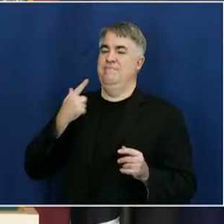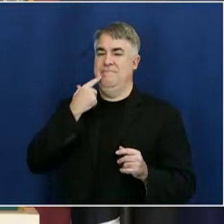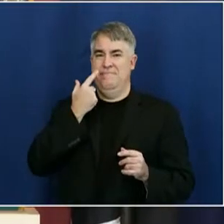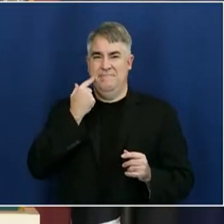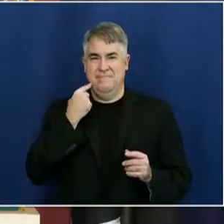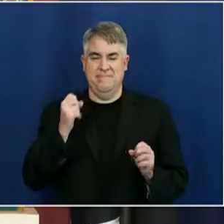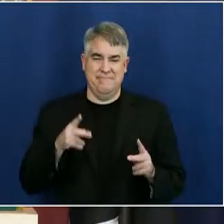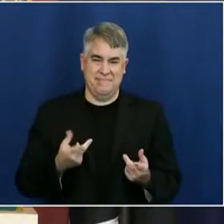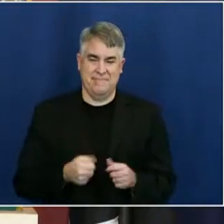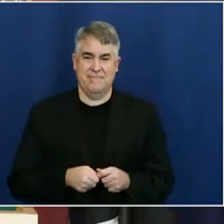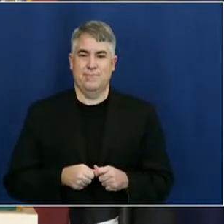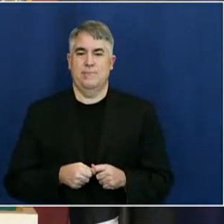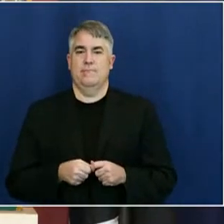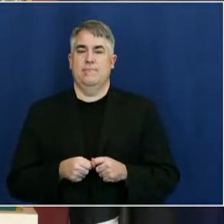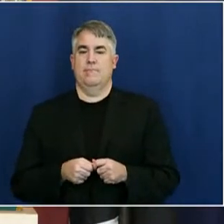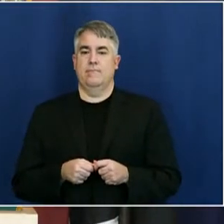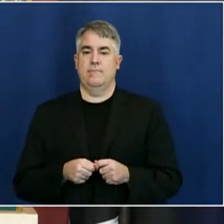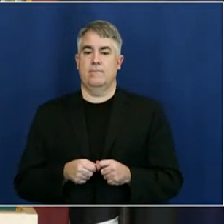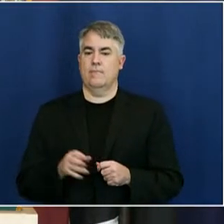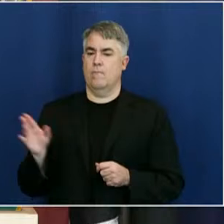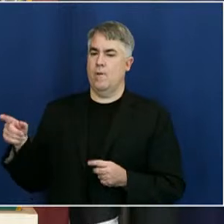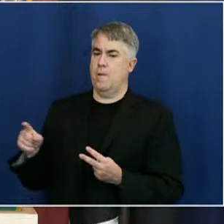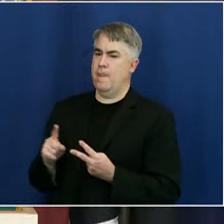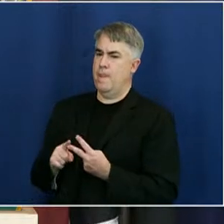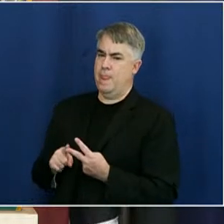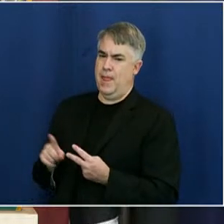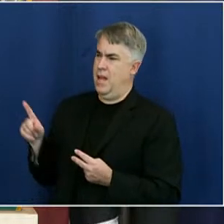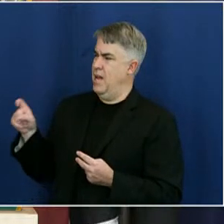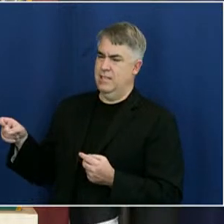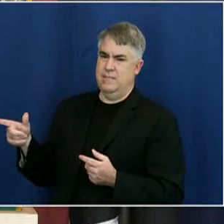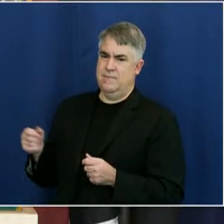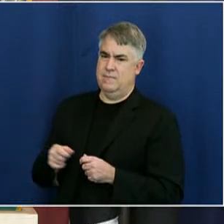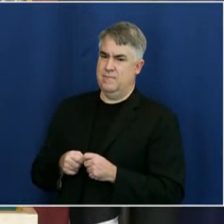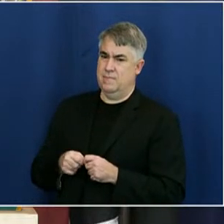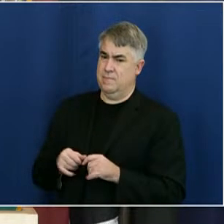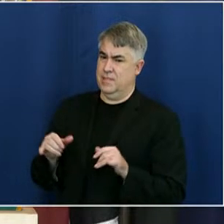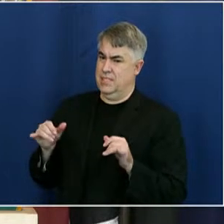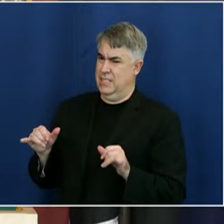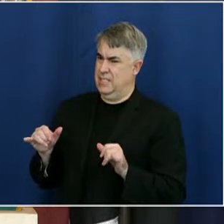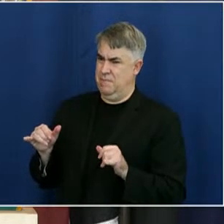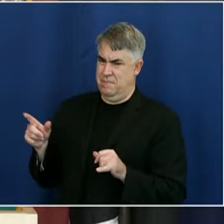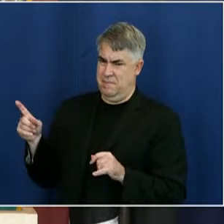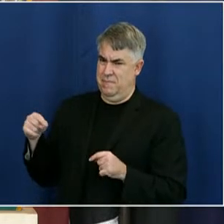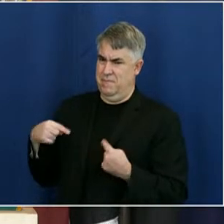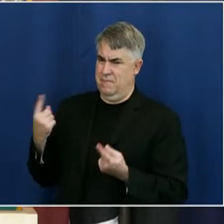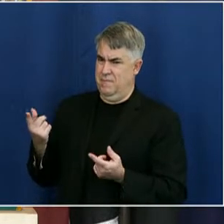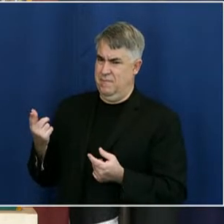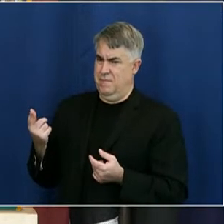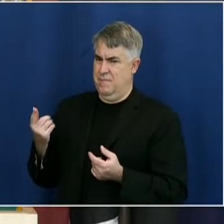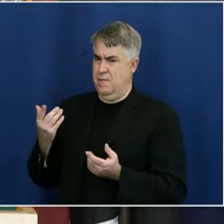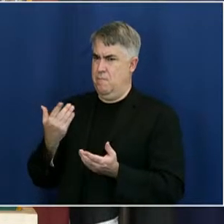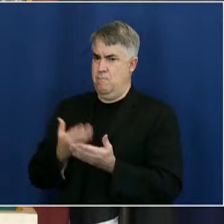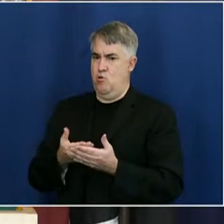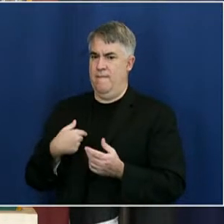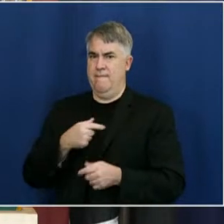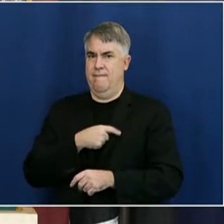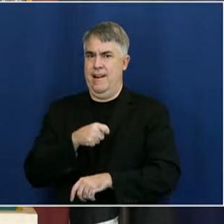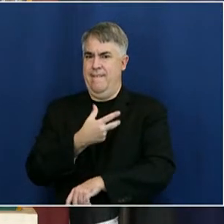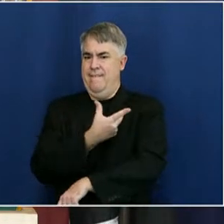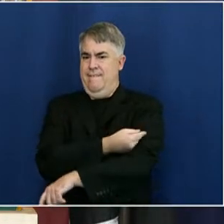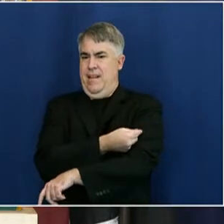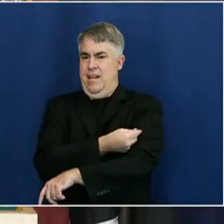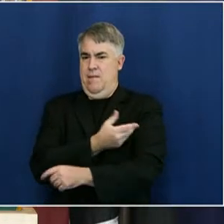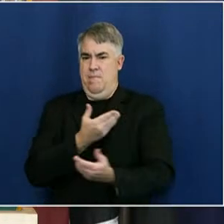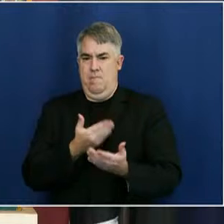Okay, great. And a quick follow-up, do you guys have any idea how people would be able to prove that they're eligible? Well, I think it would probably follow the same type